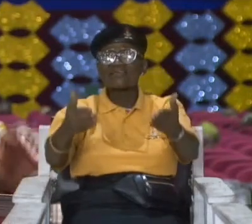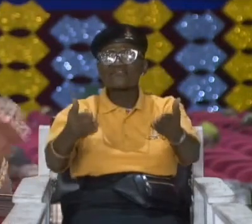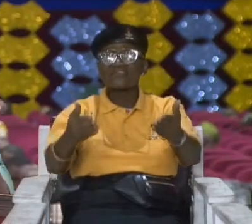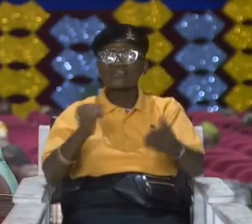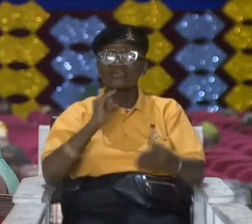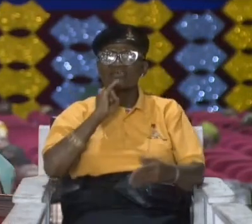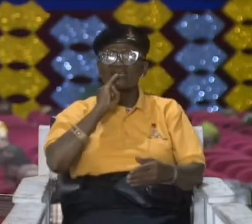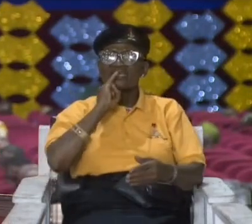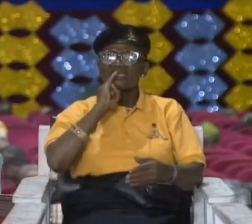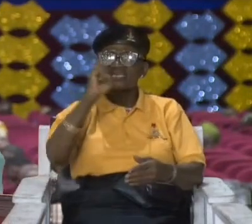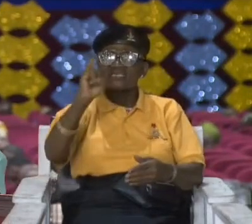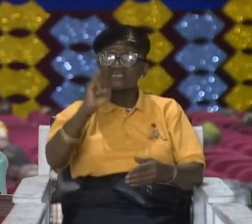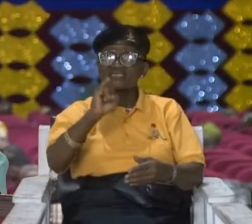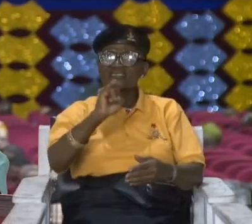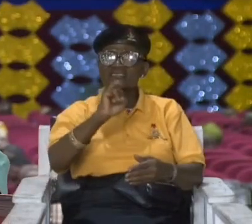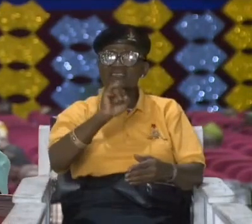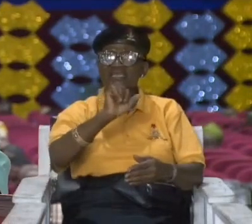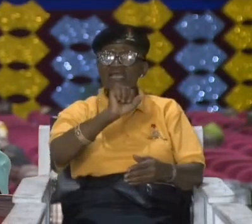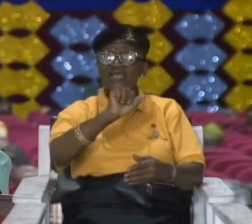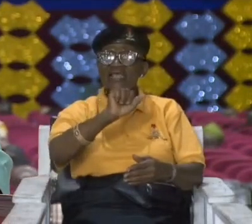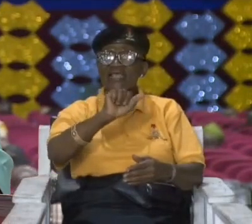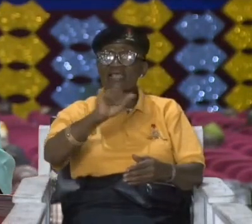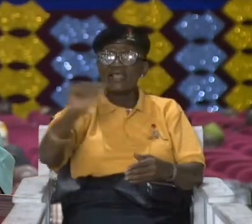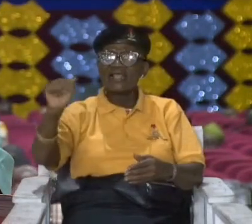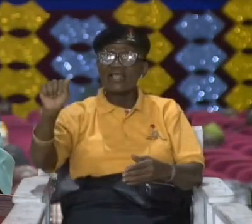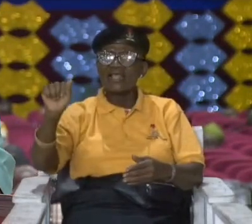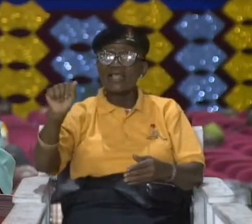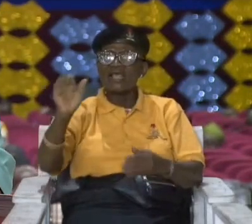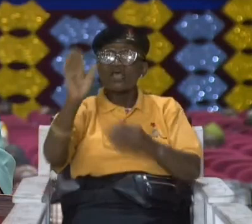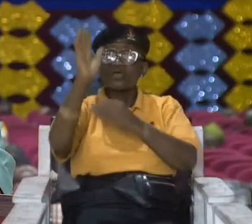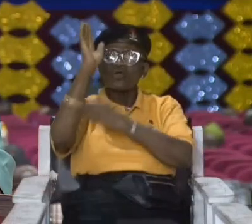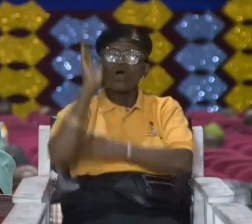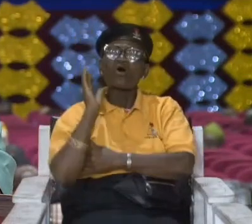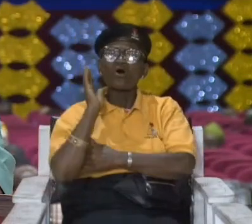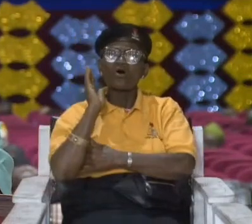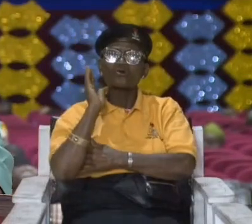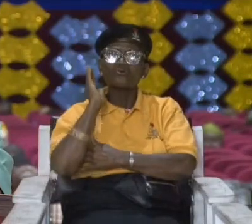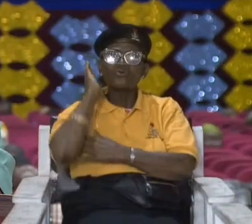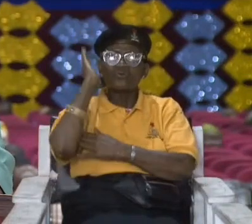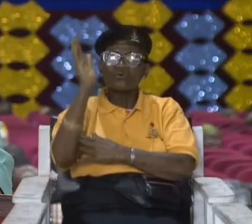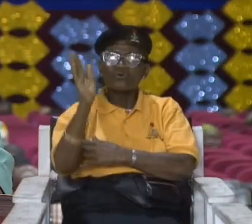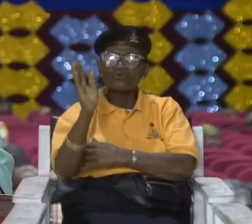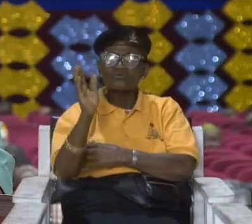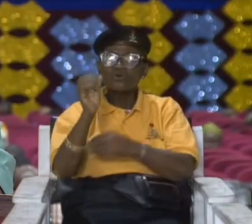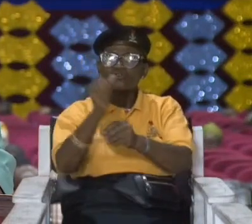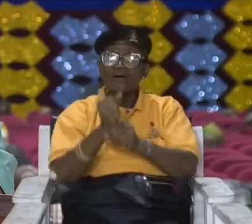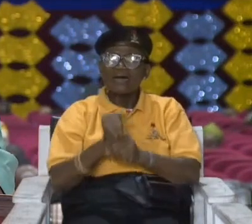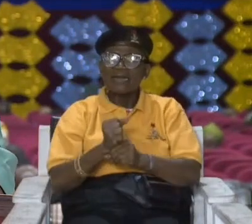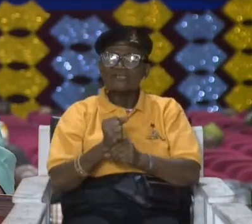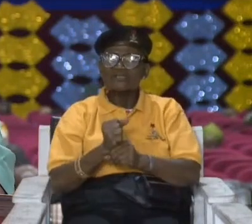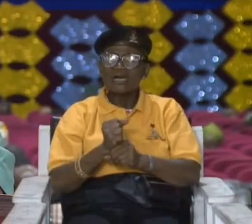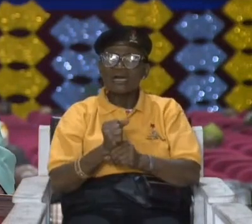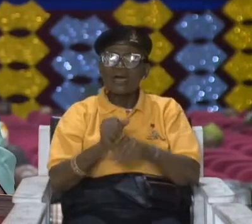is if God will supernaturally open the eyes of